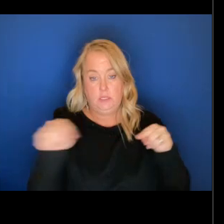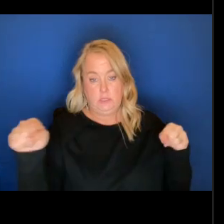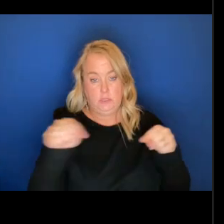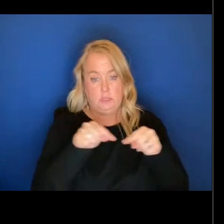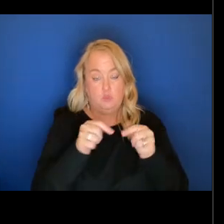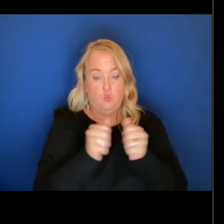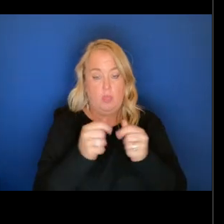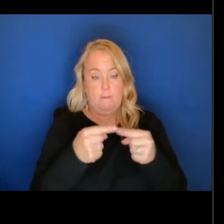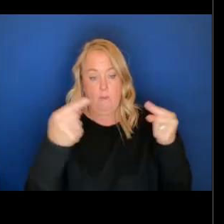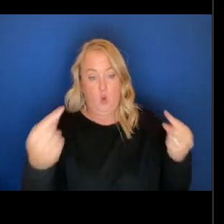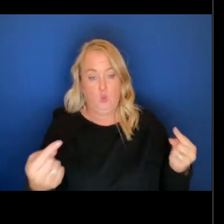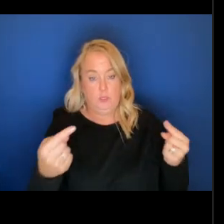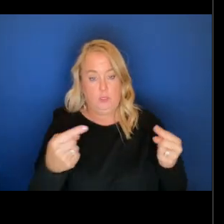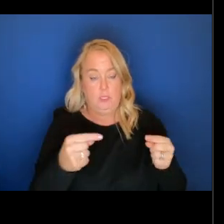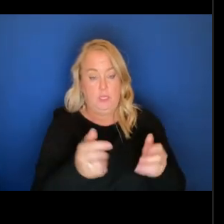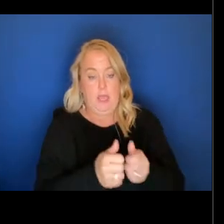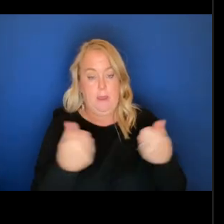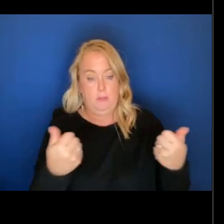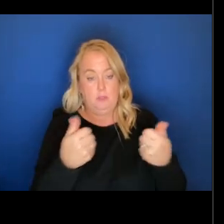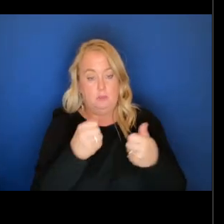base cabinets or appliances.